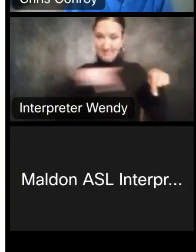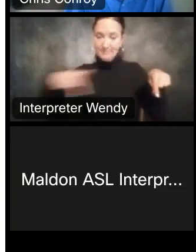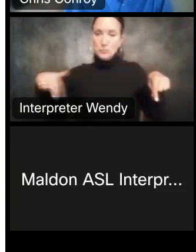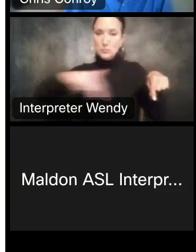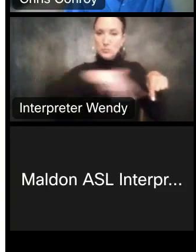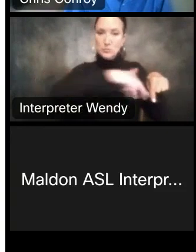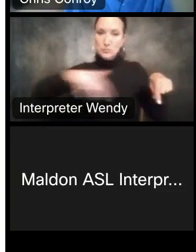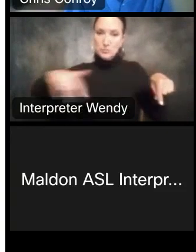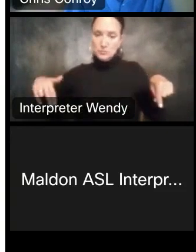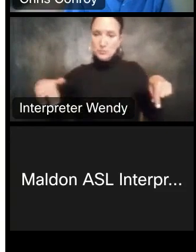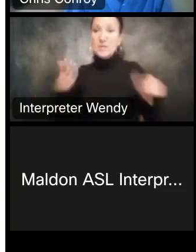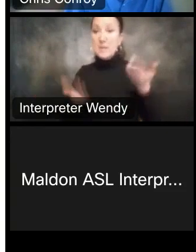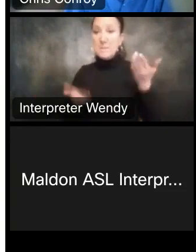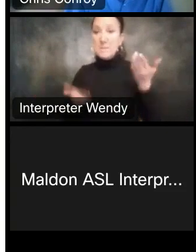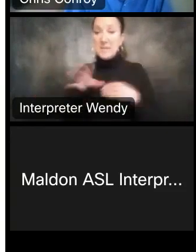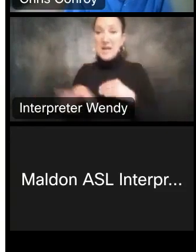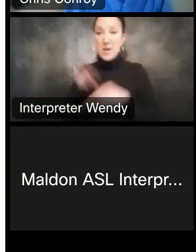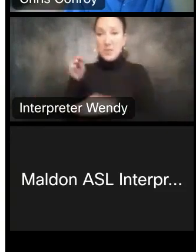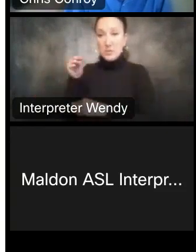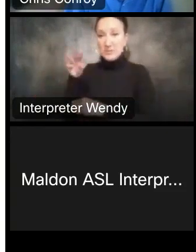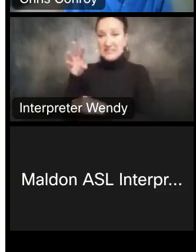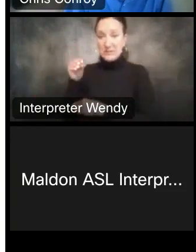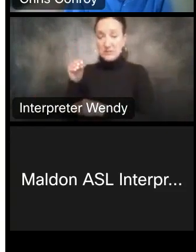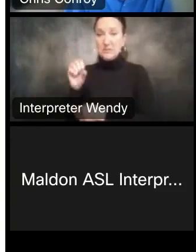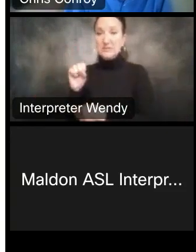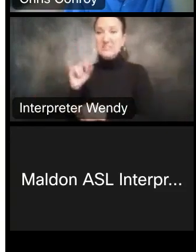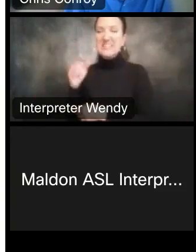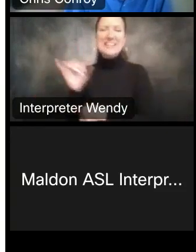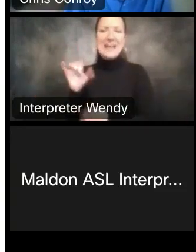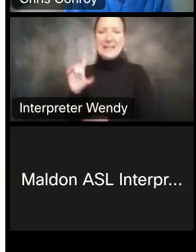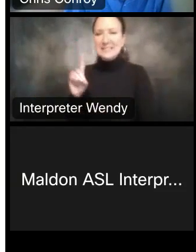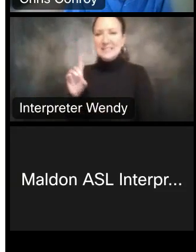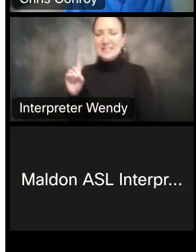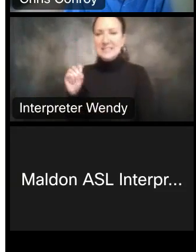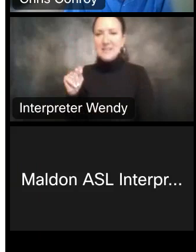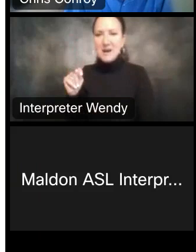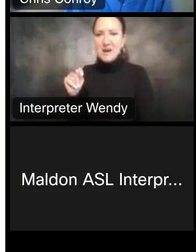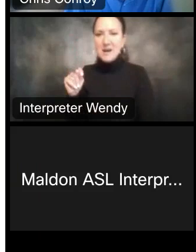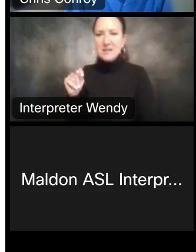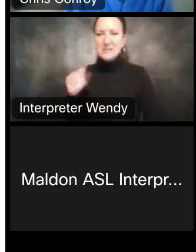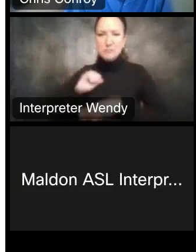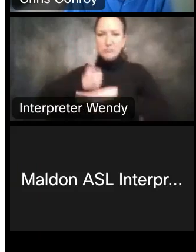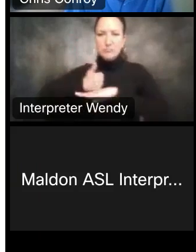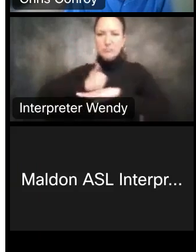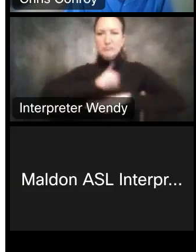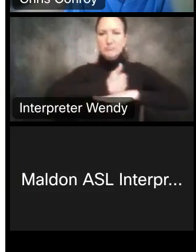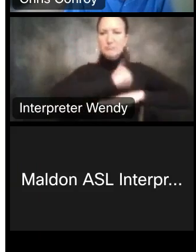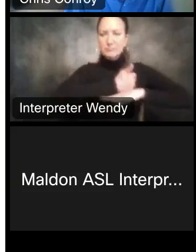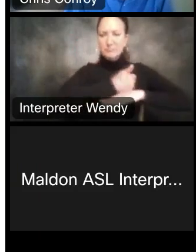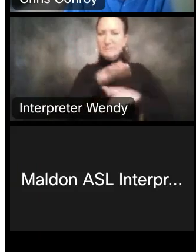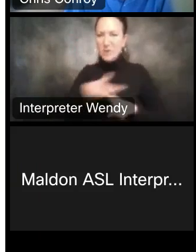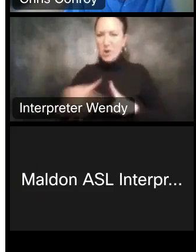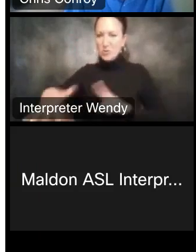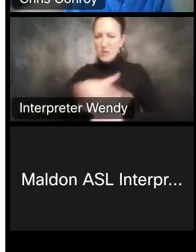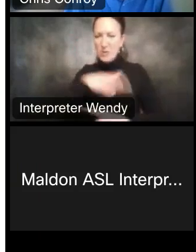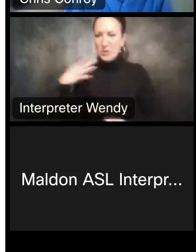the use of a hawk signal, which is similar to some the district DDOT are doing at other similar locations in the district. And so this